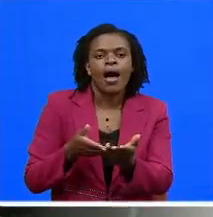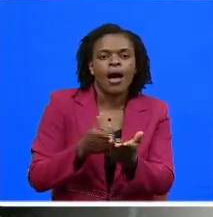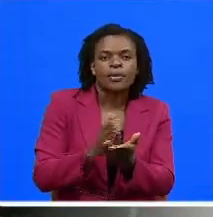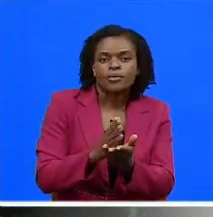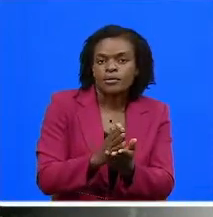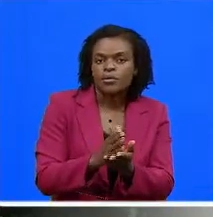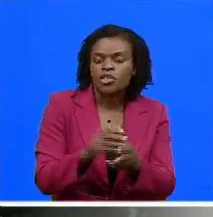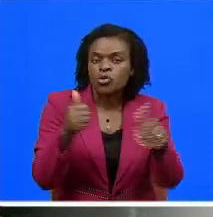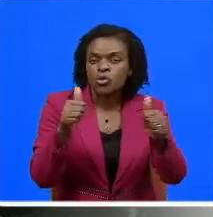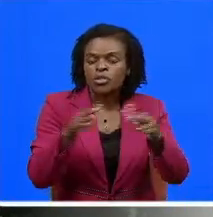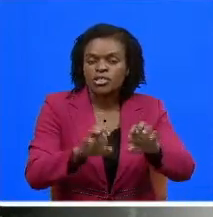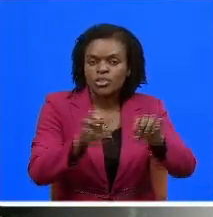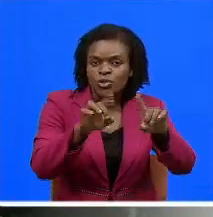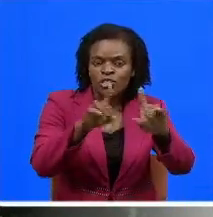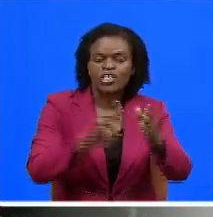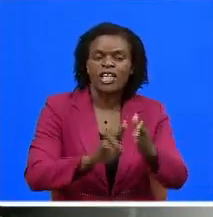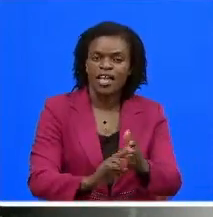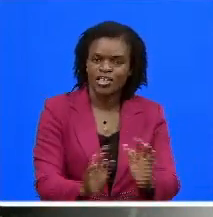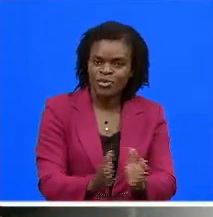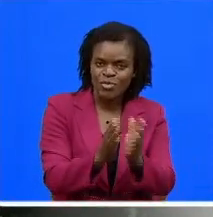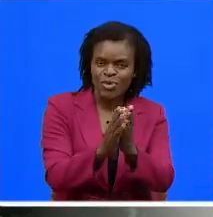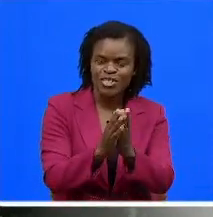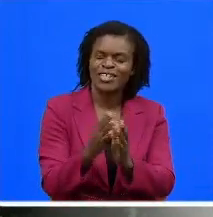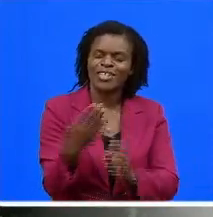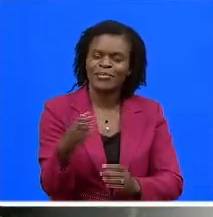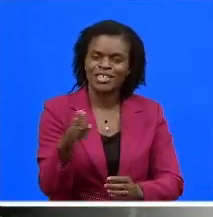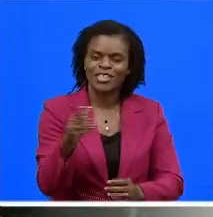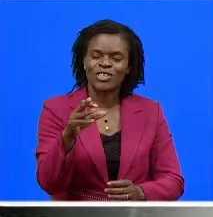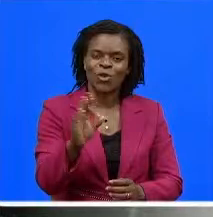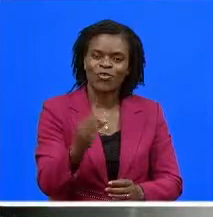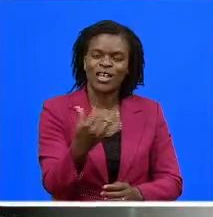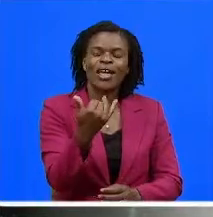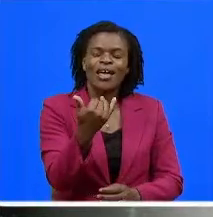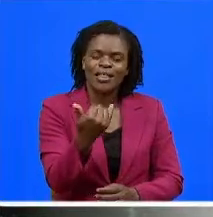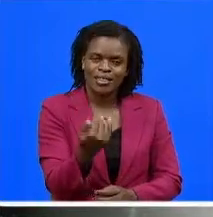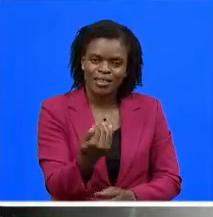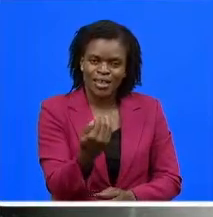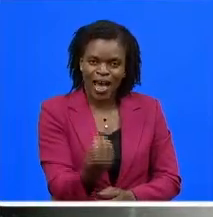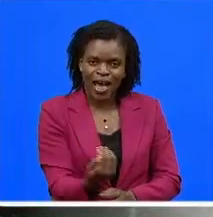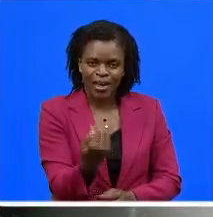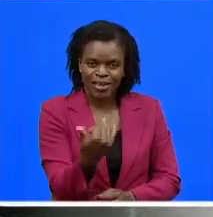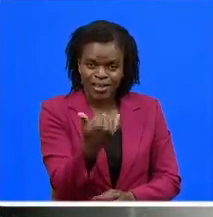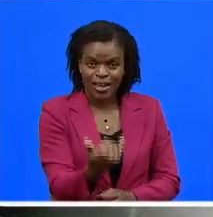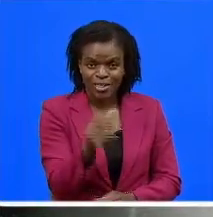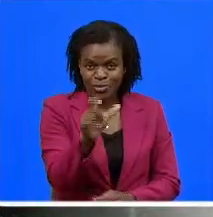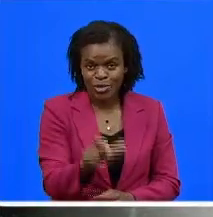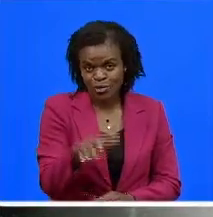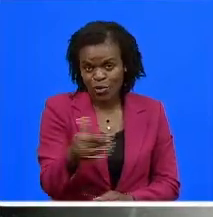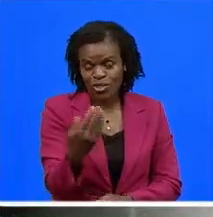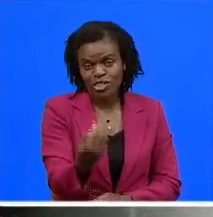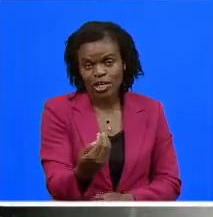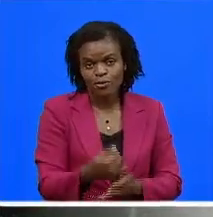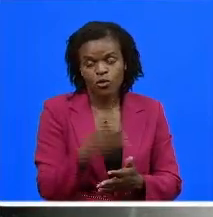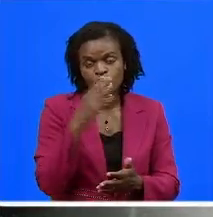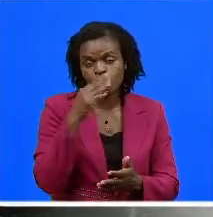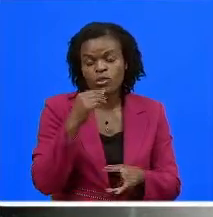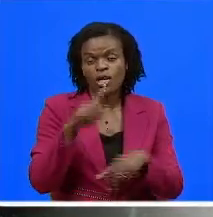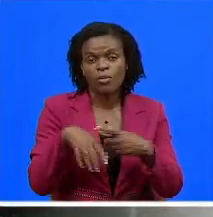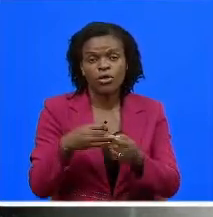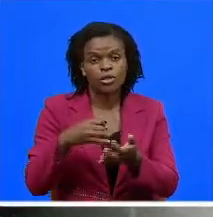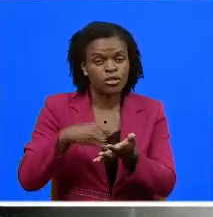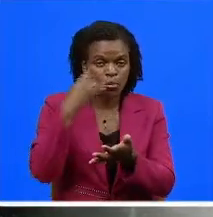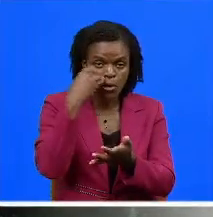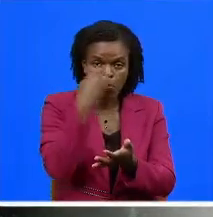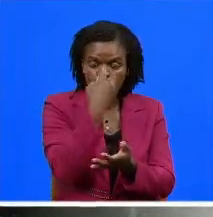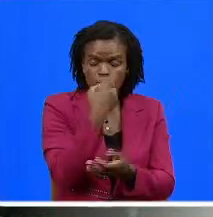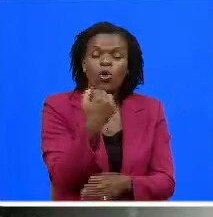all things to do with bettering the life of a young person, a child. And in this case, we can also talk about drug and substance abuse, which is one